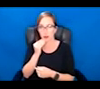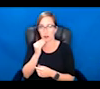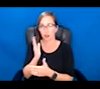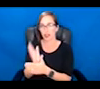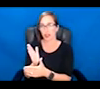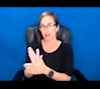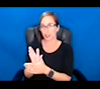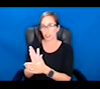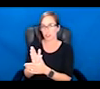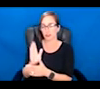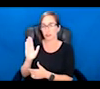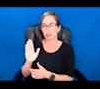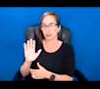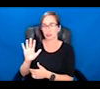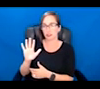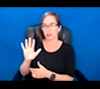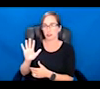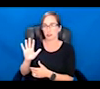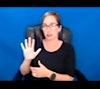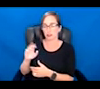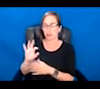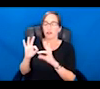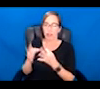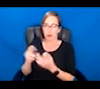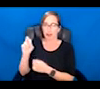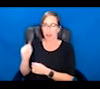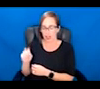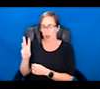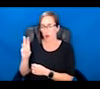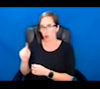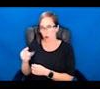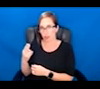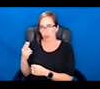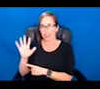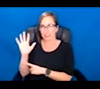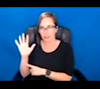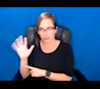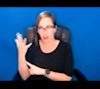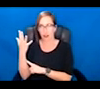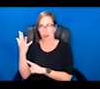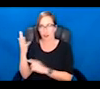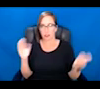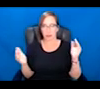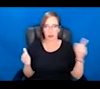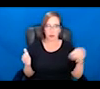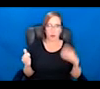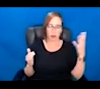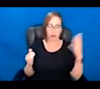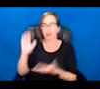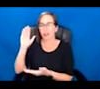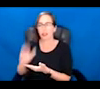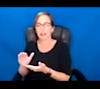is $5. So again, these are the types of wealth differentials. We're less likely to be homeowners